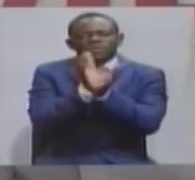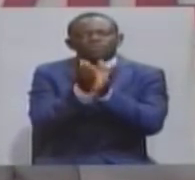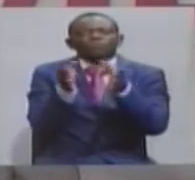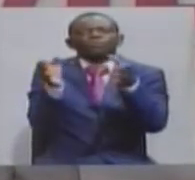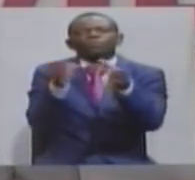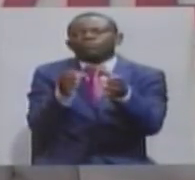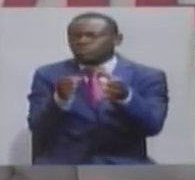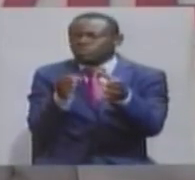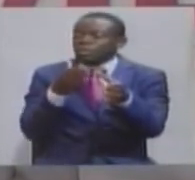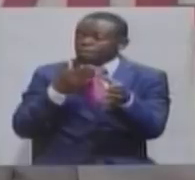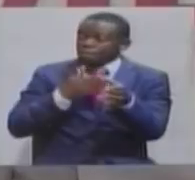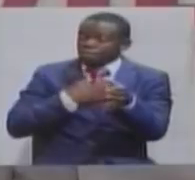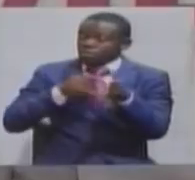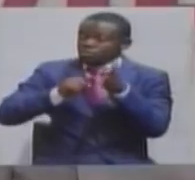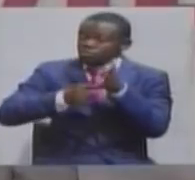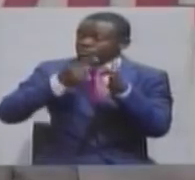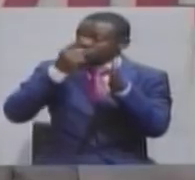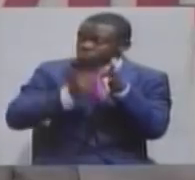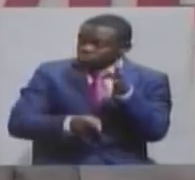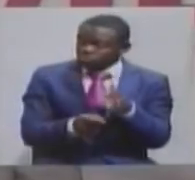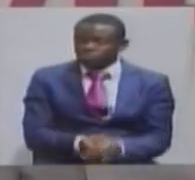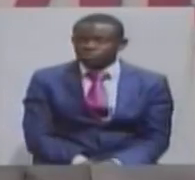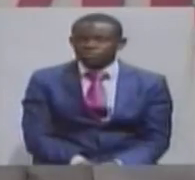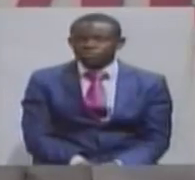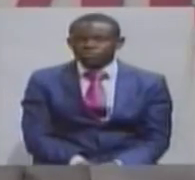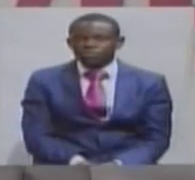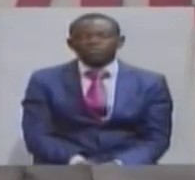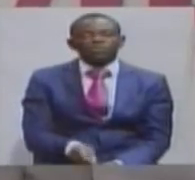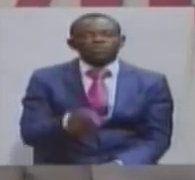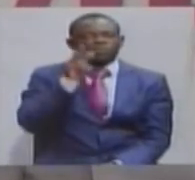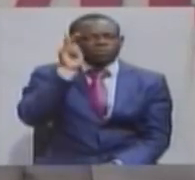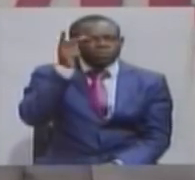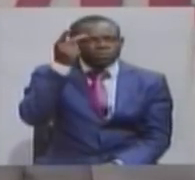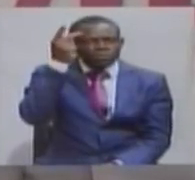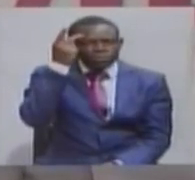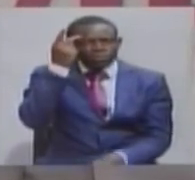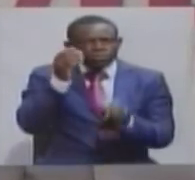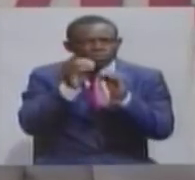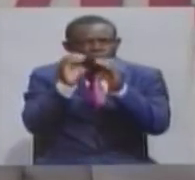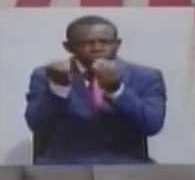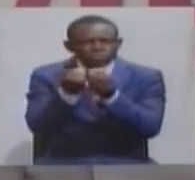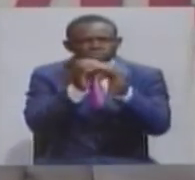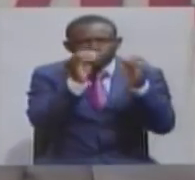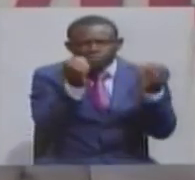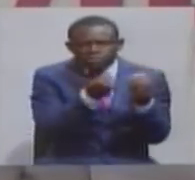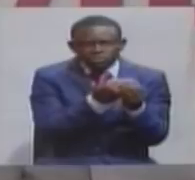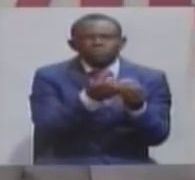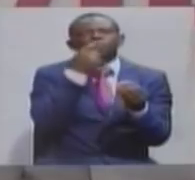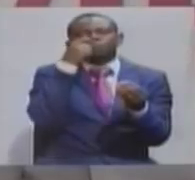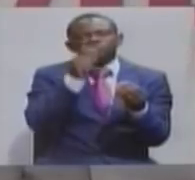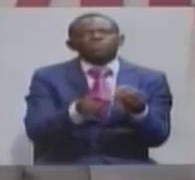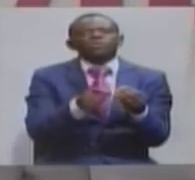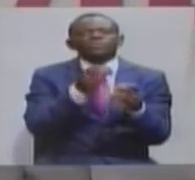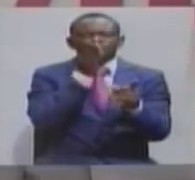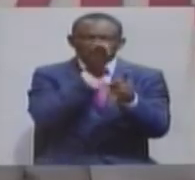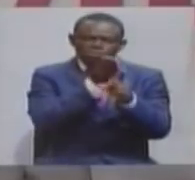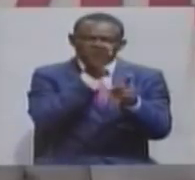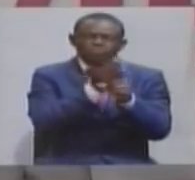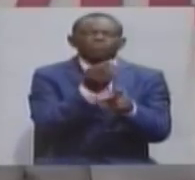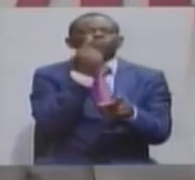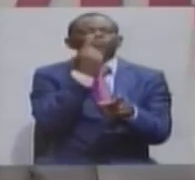Mr. Zulu, is that unless political parties are consistent and principled in approach and are genuine, we'll have a problem.